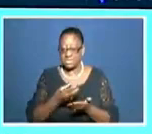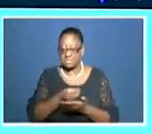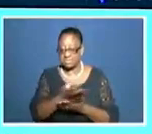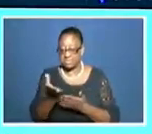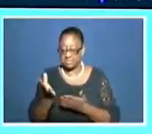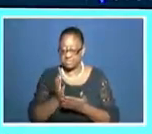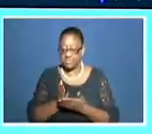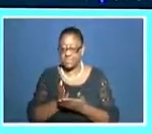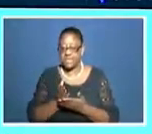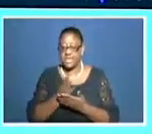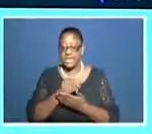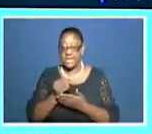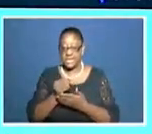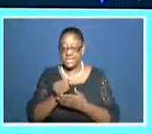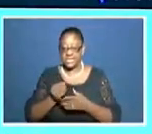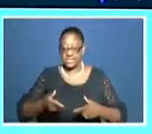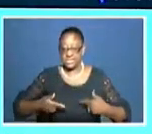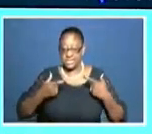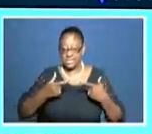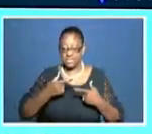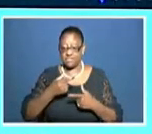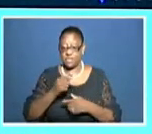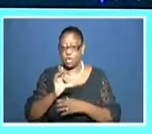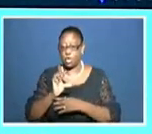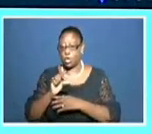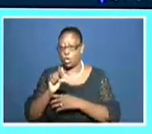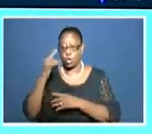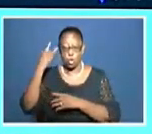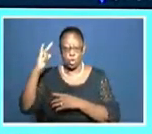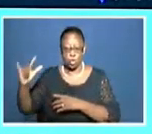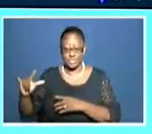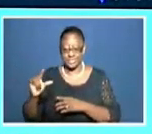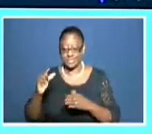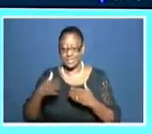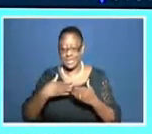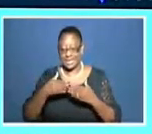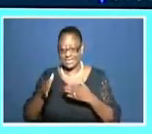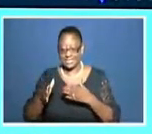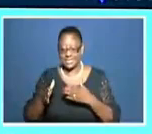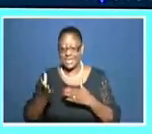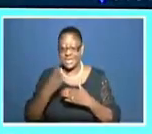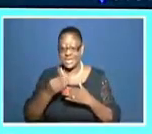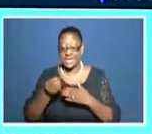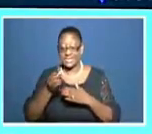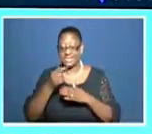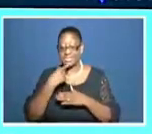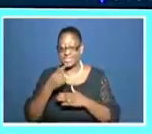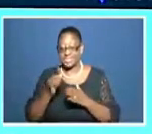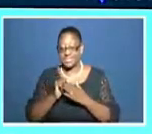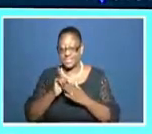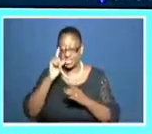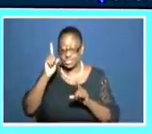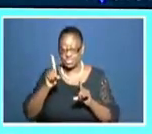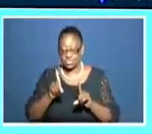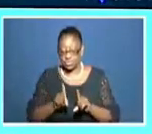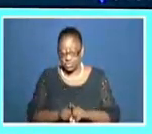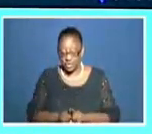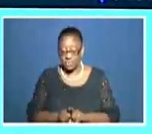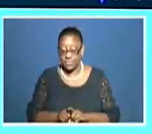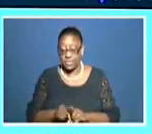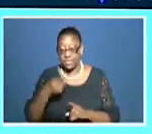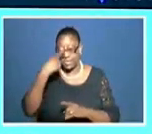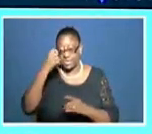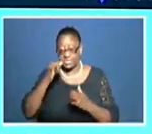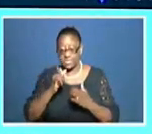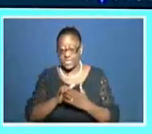acquisition. The Golden Gates resident pleaded guilty to all. She has, however, entered a plea agreement. As per that